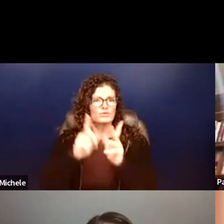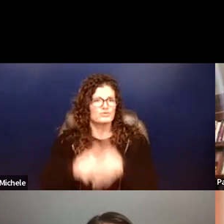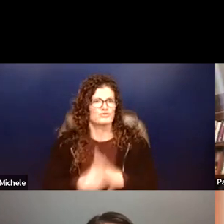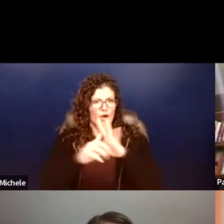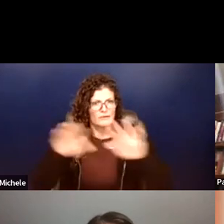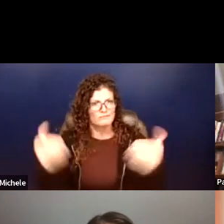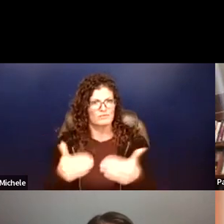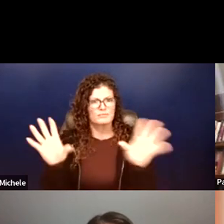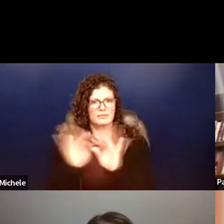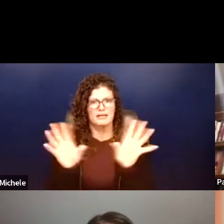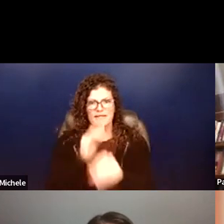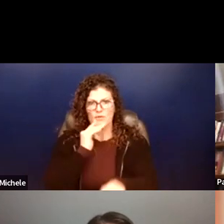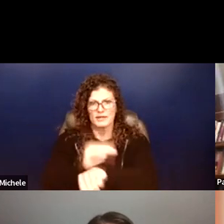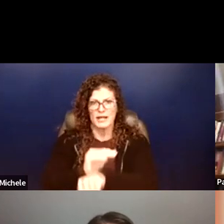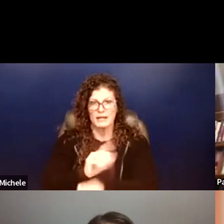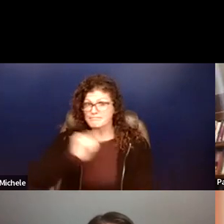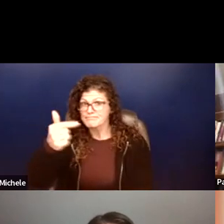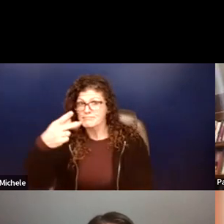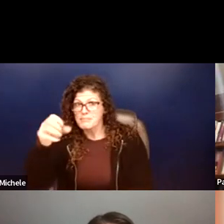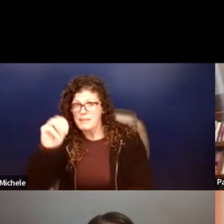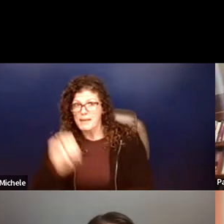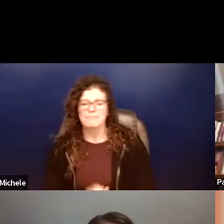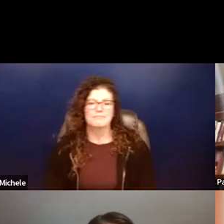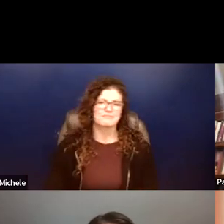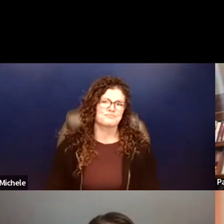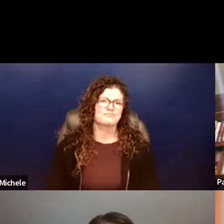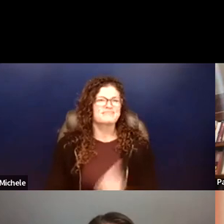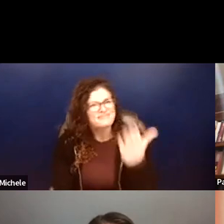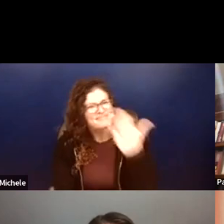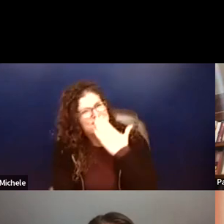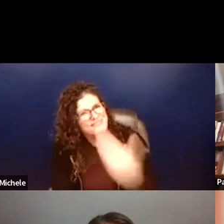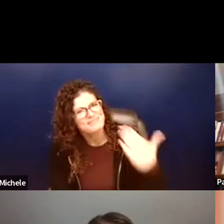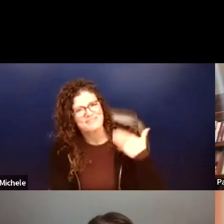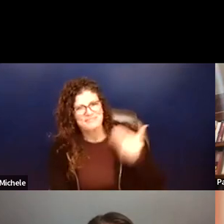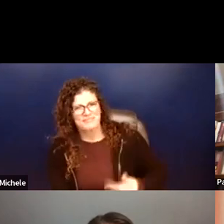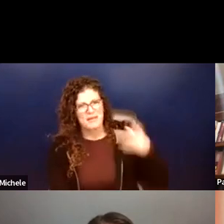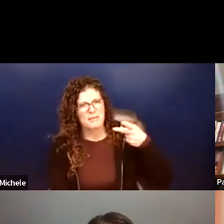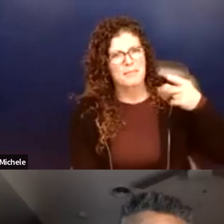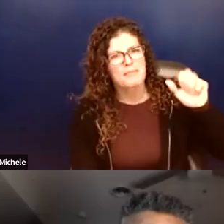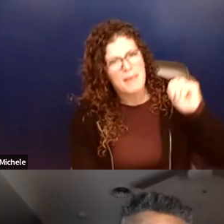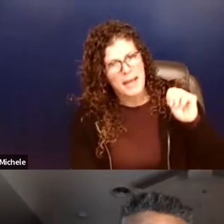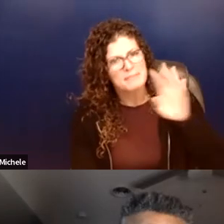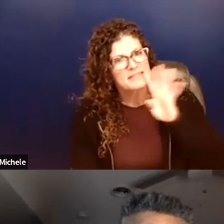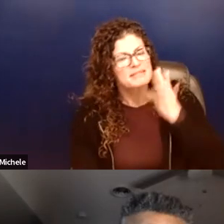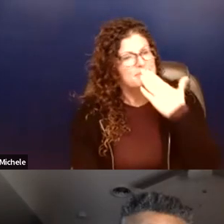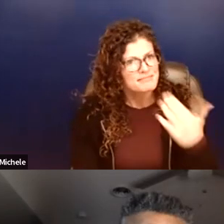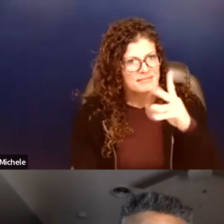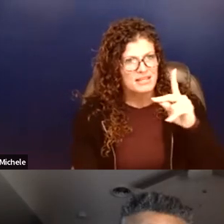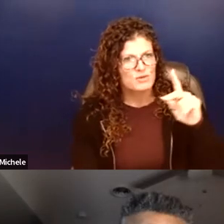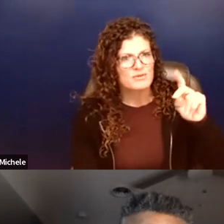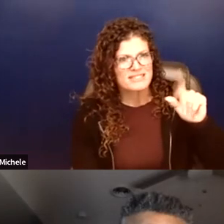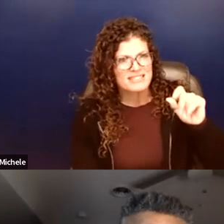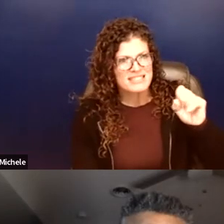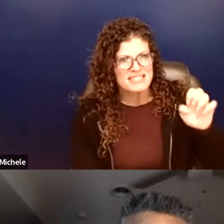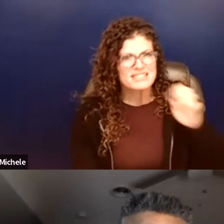tonight's session. Pam, over to you. Thank you. This is Pam Ettinger speaking. Thank you, Denise, and welcome everyone to